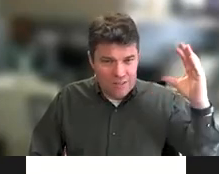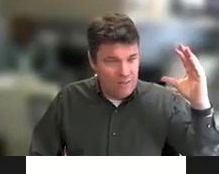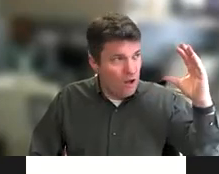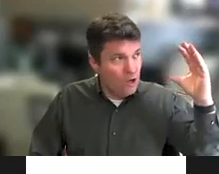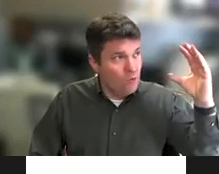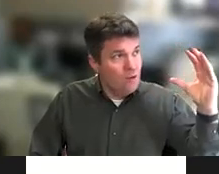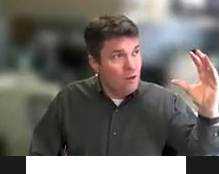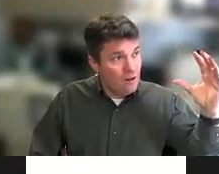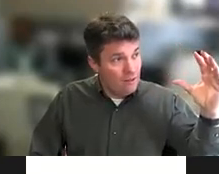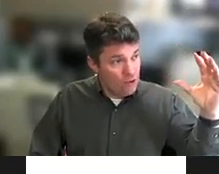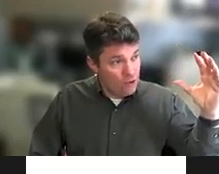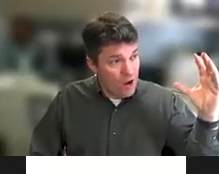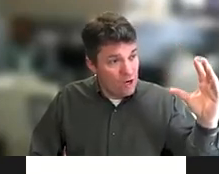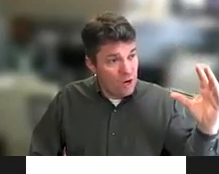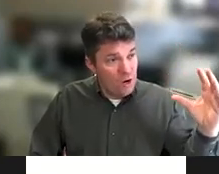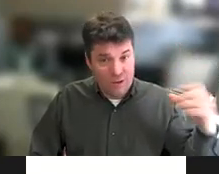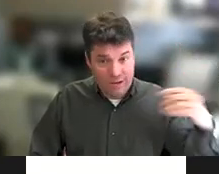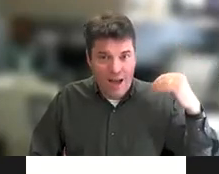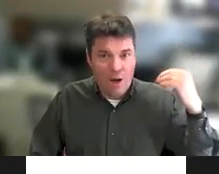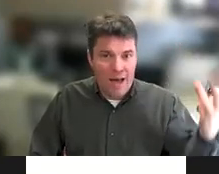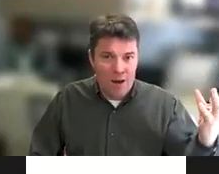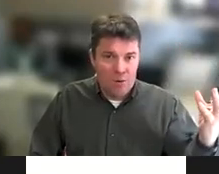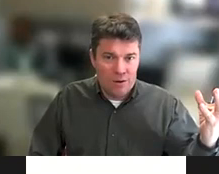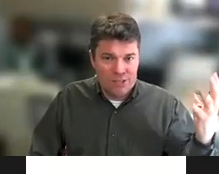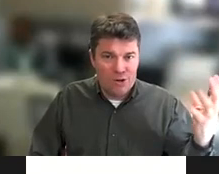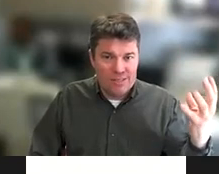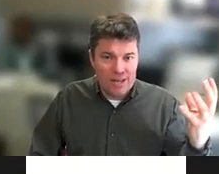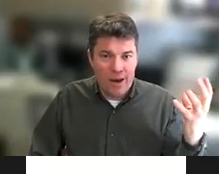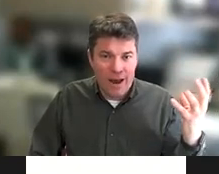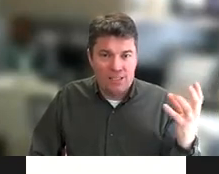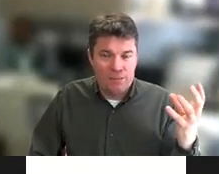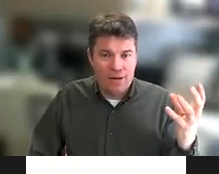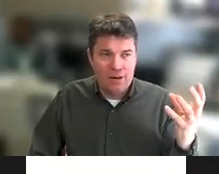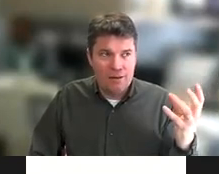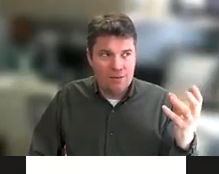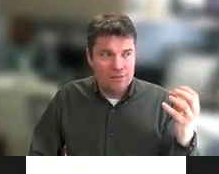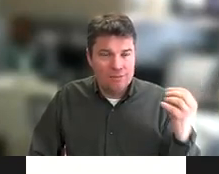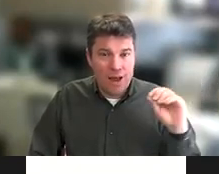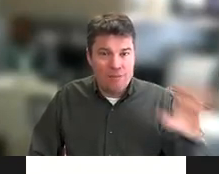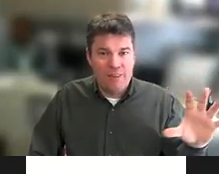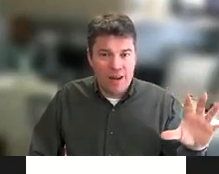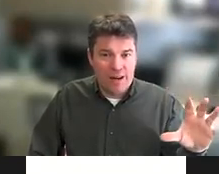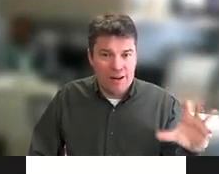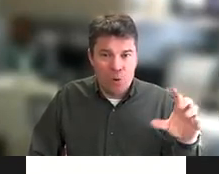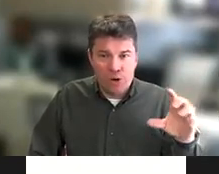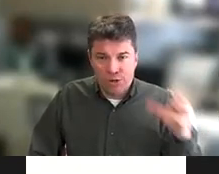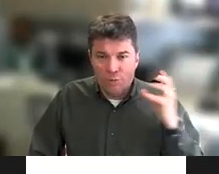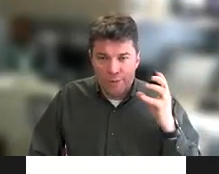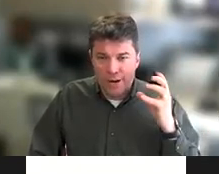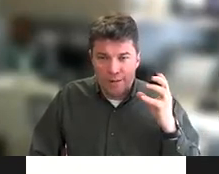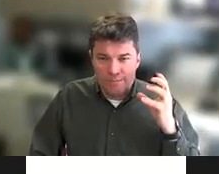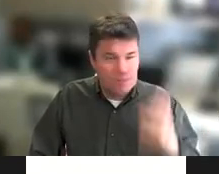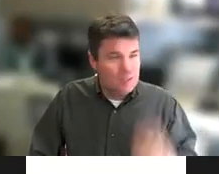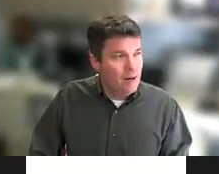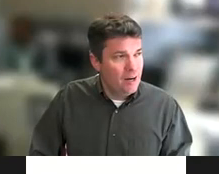the loudness of the volume, and the further down you go is how loud a certain sound has to be amplified in order